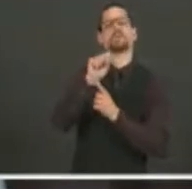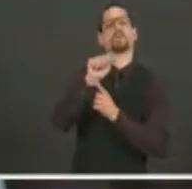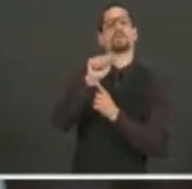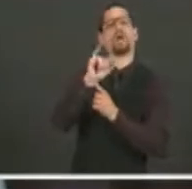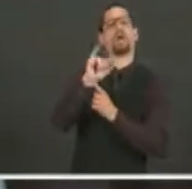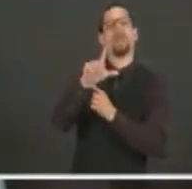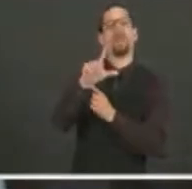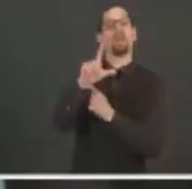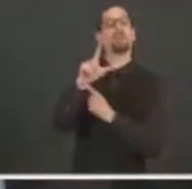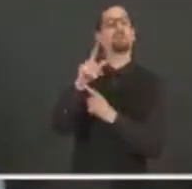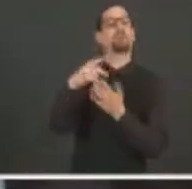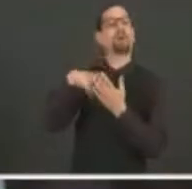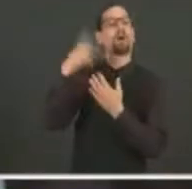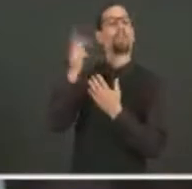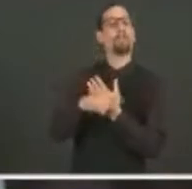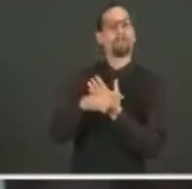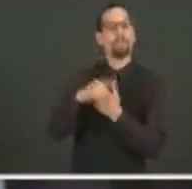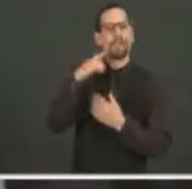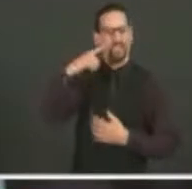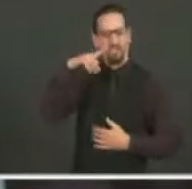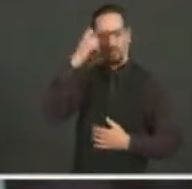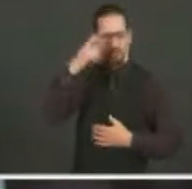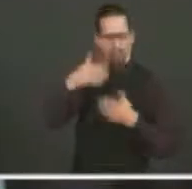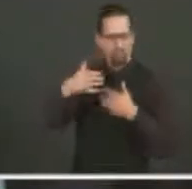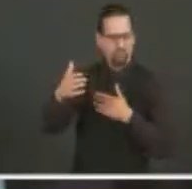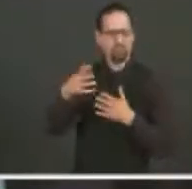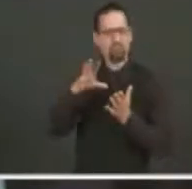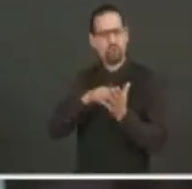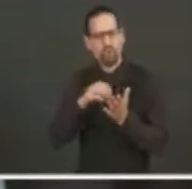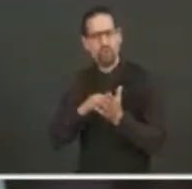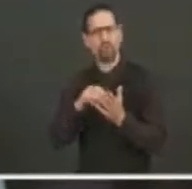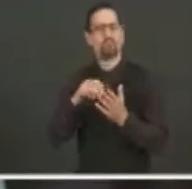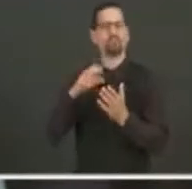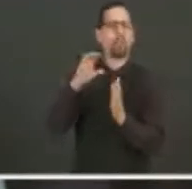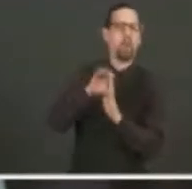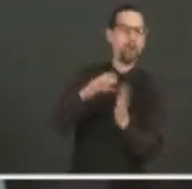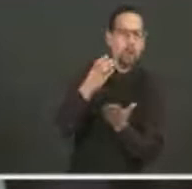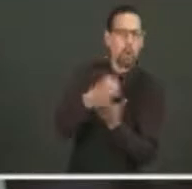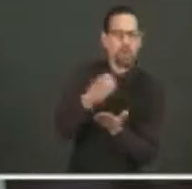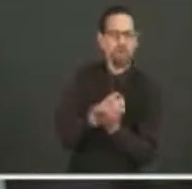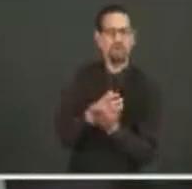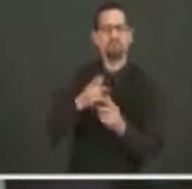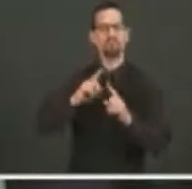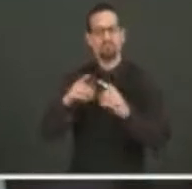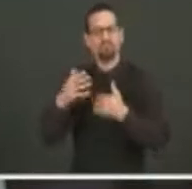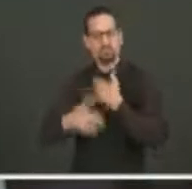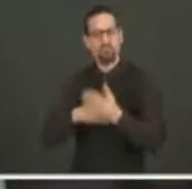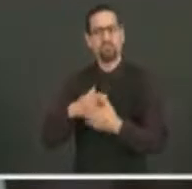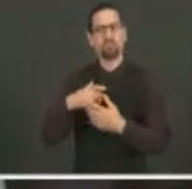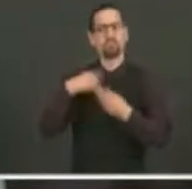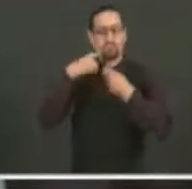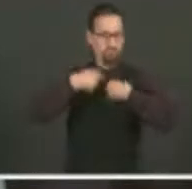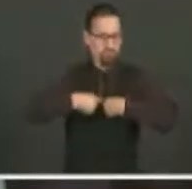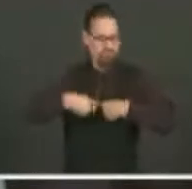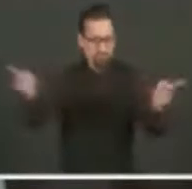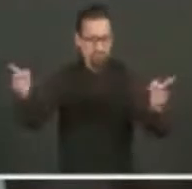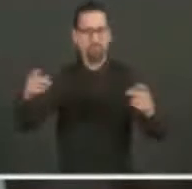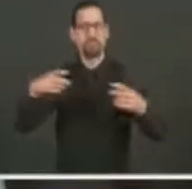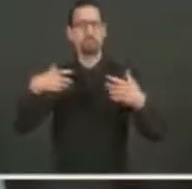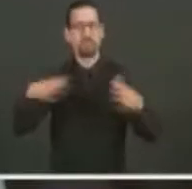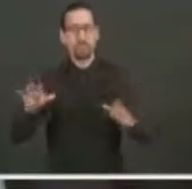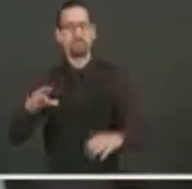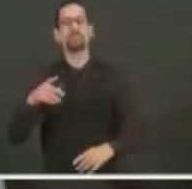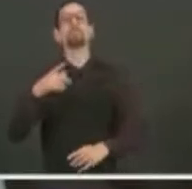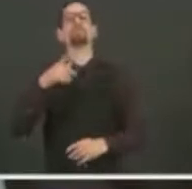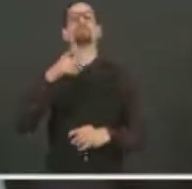is summer coursework. We said to the young people, go online, go to the RIDE website, and sign up